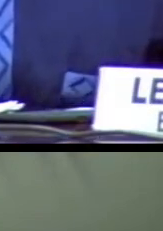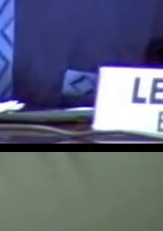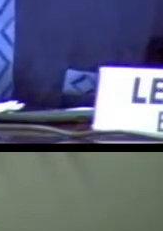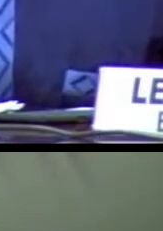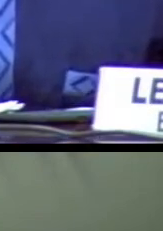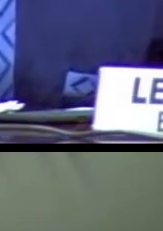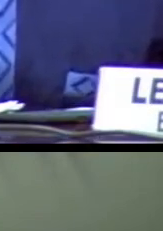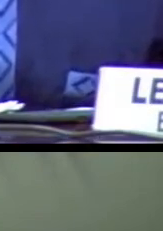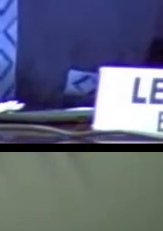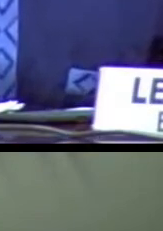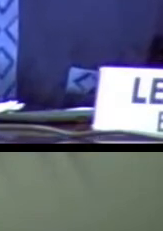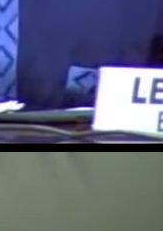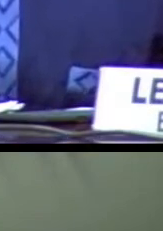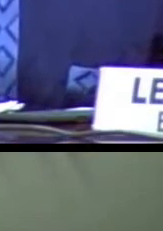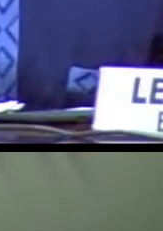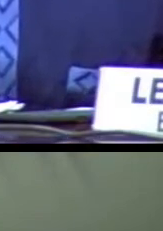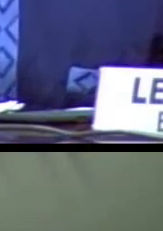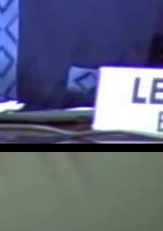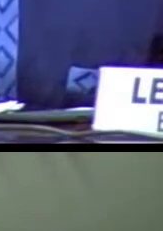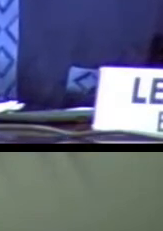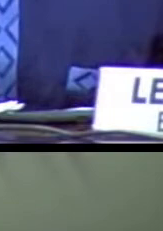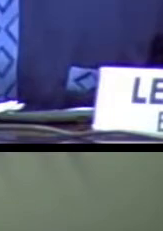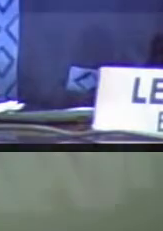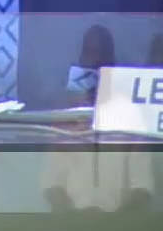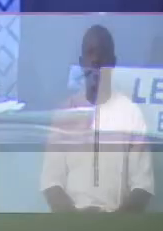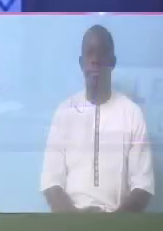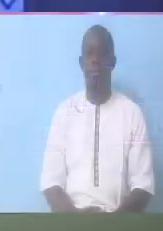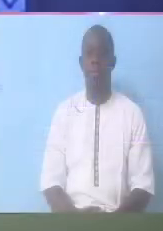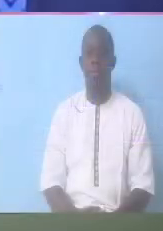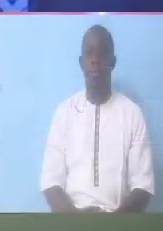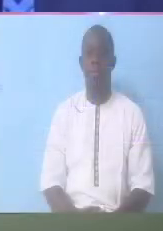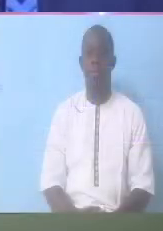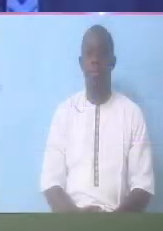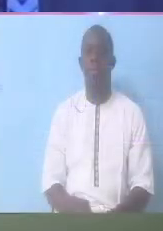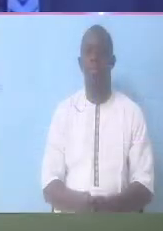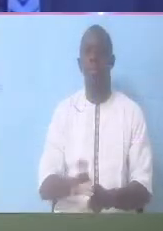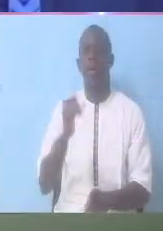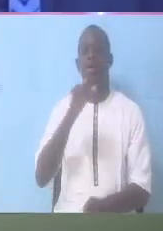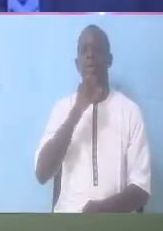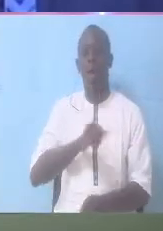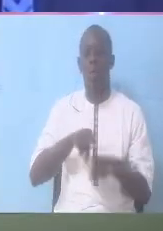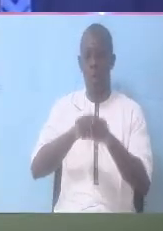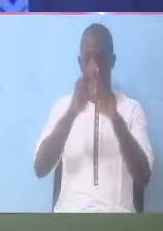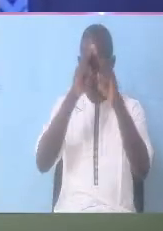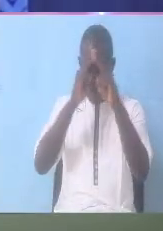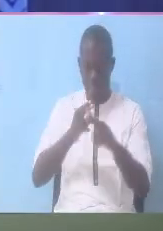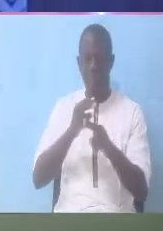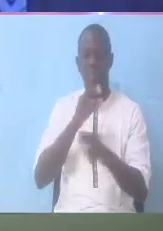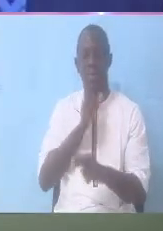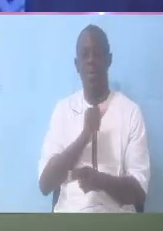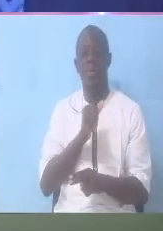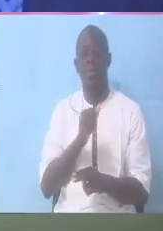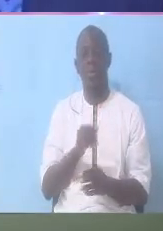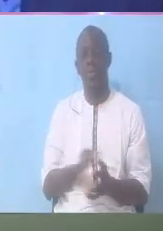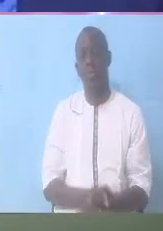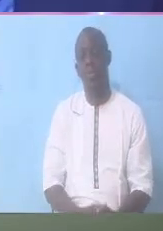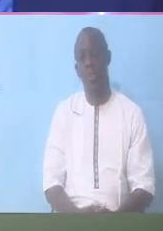okay? Sir, yes, sir. Let me comment, sir. If, with due respect, sir.